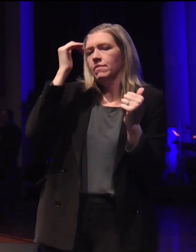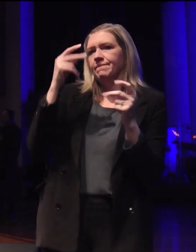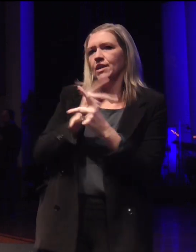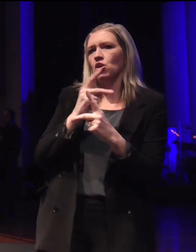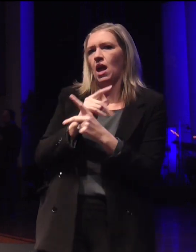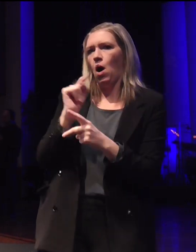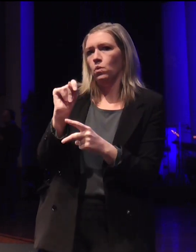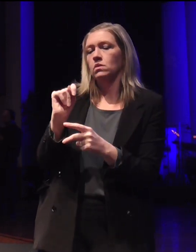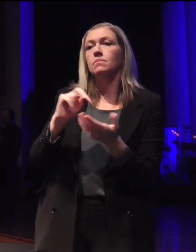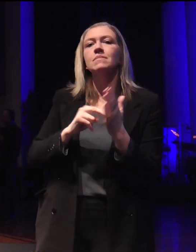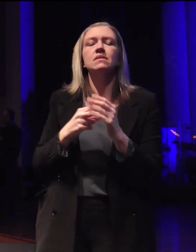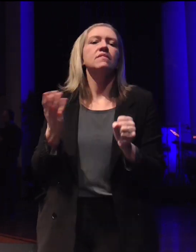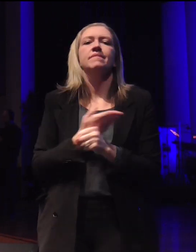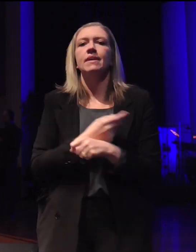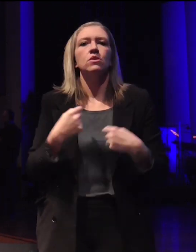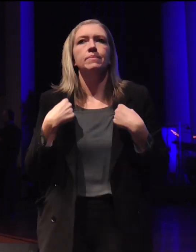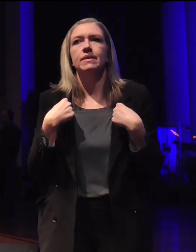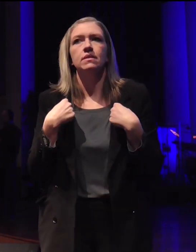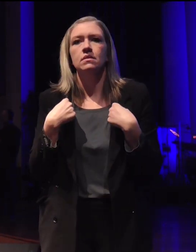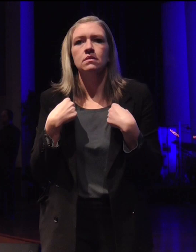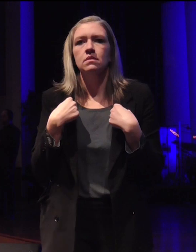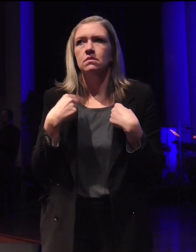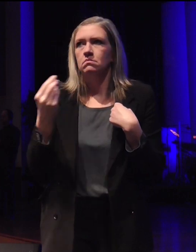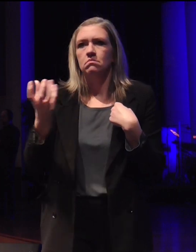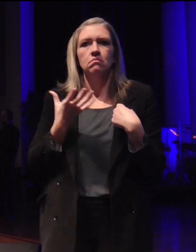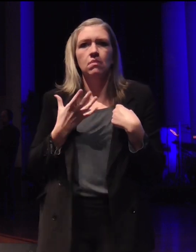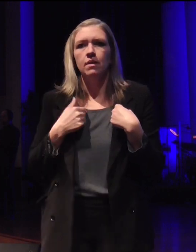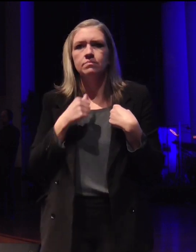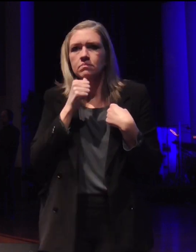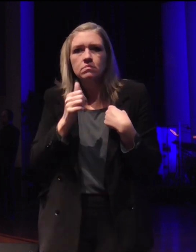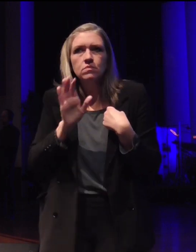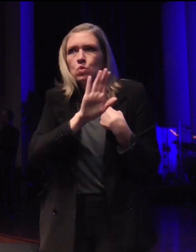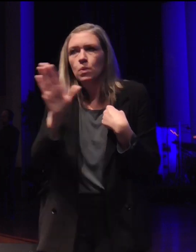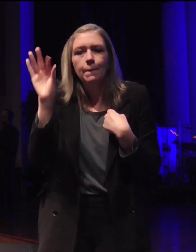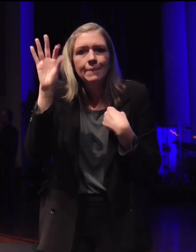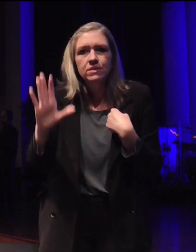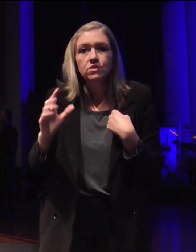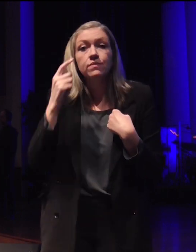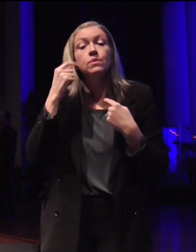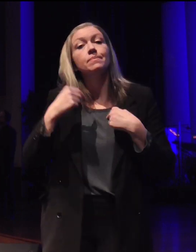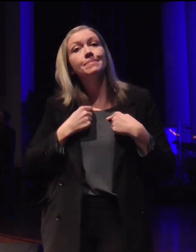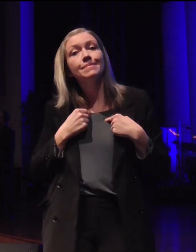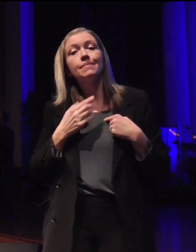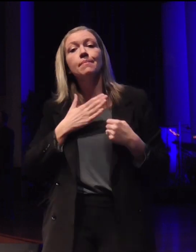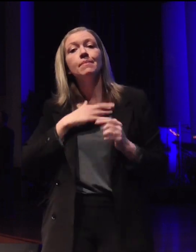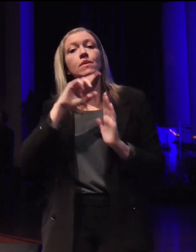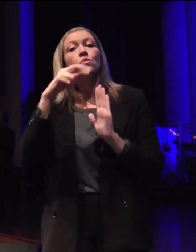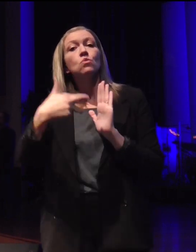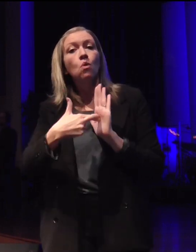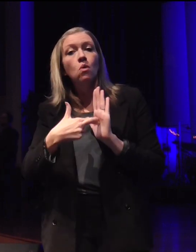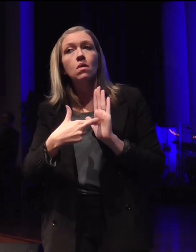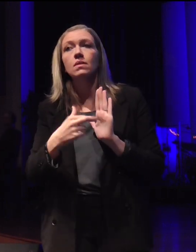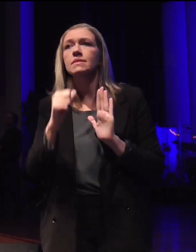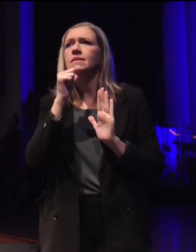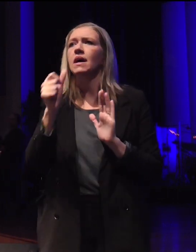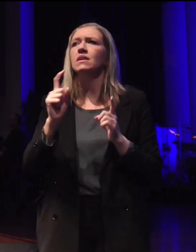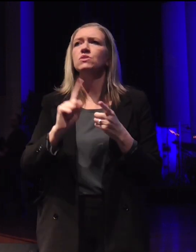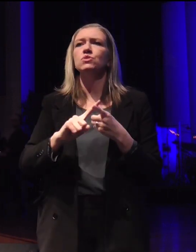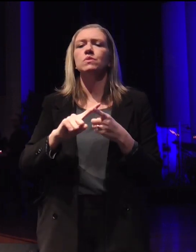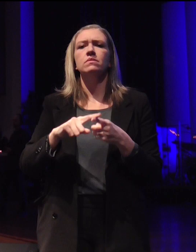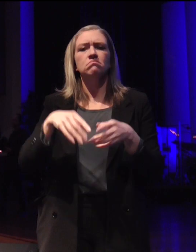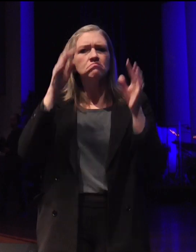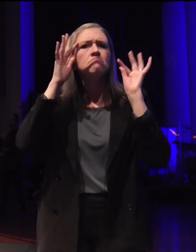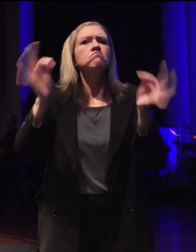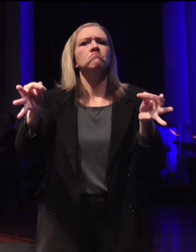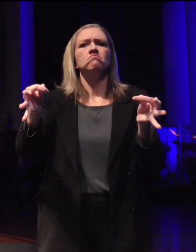you should fire me. You should say, you're not our minister. Because to me, my role is not to land on some